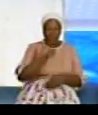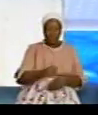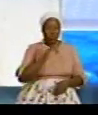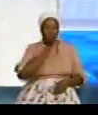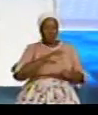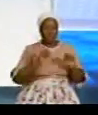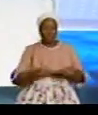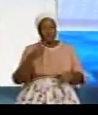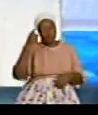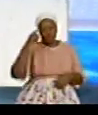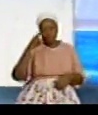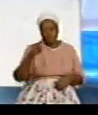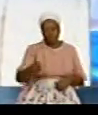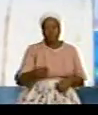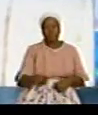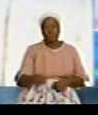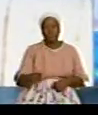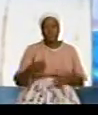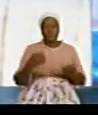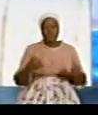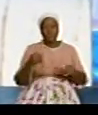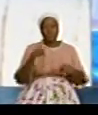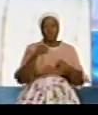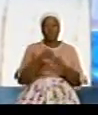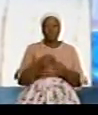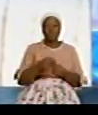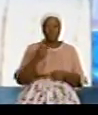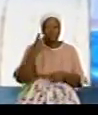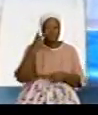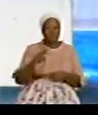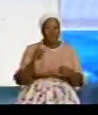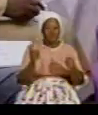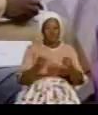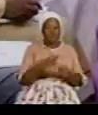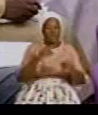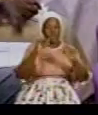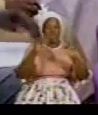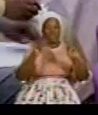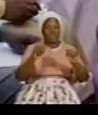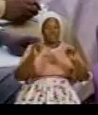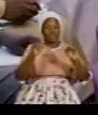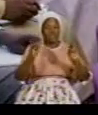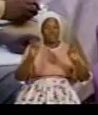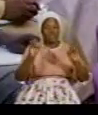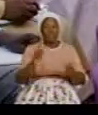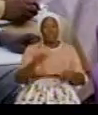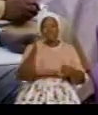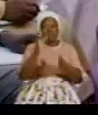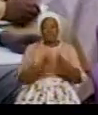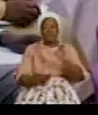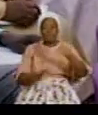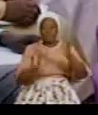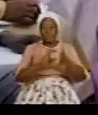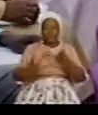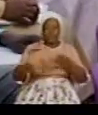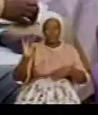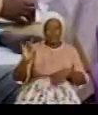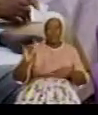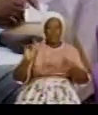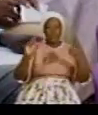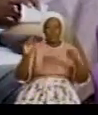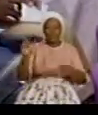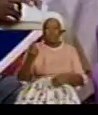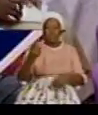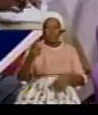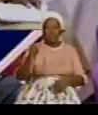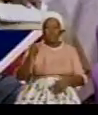unprofitable for you. We're looking at 1 Timothy chapter 5, verse 8. In 1 Timothy